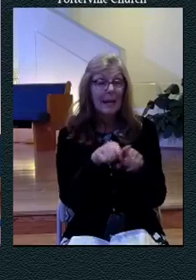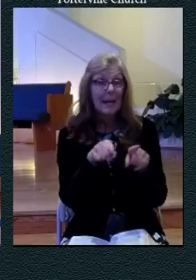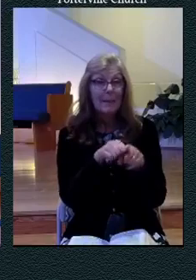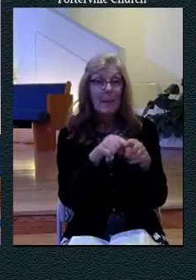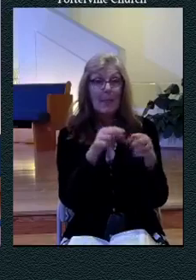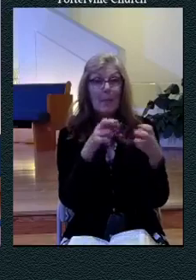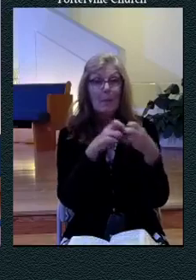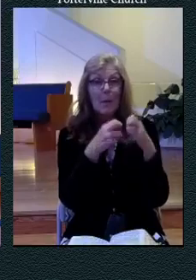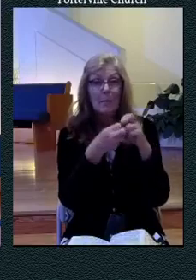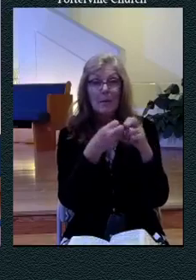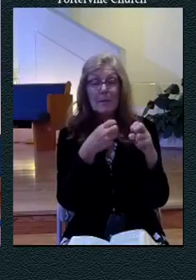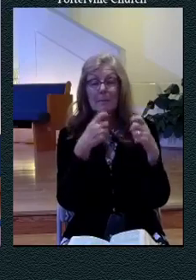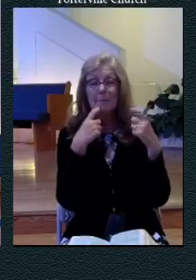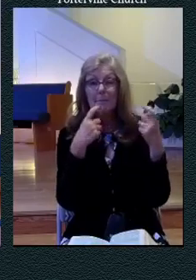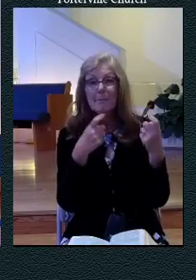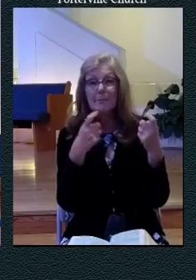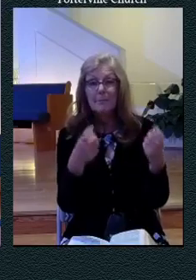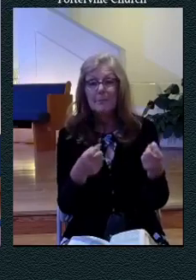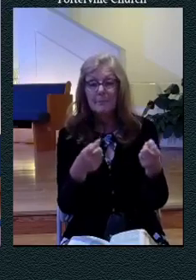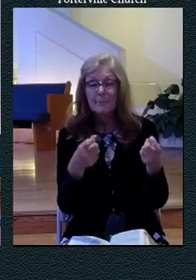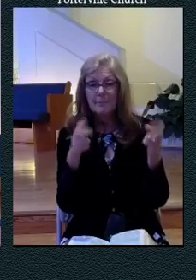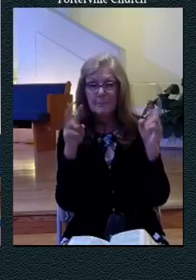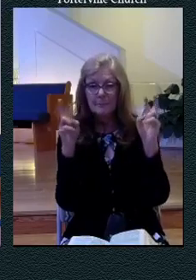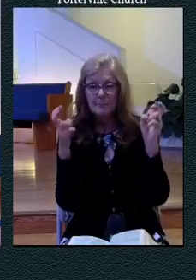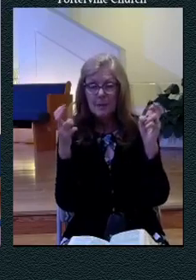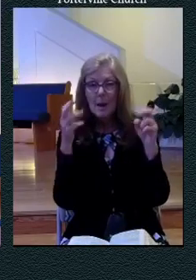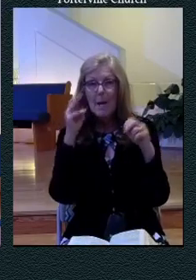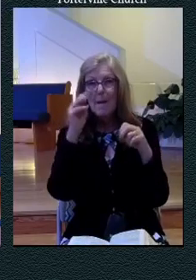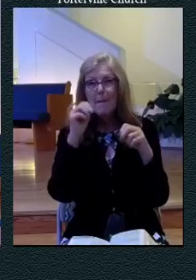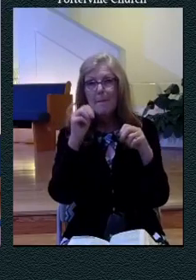Let me read to you a quote from Martin Luther.